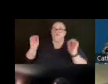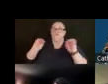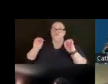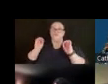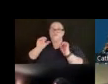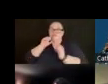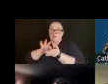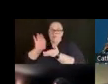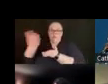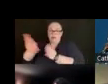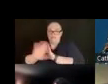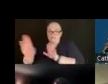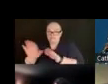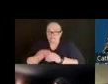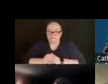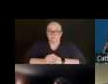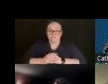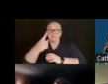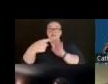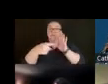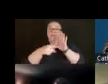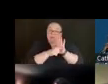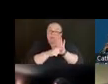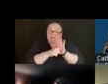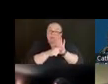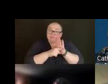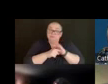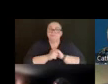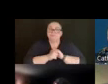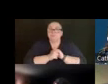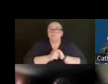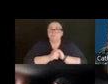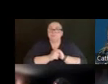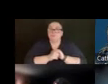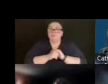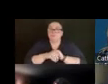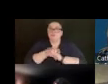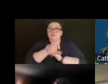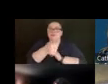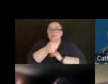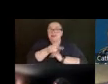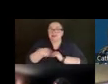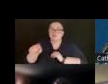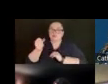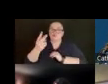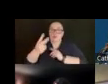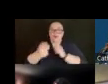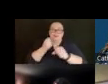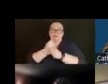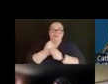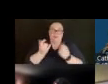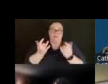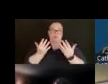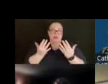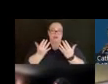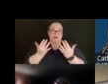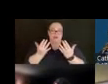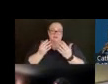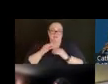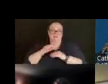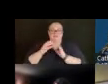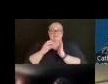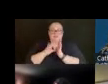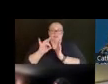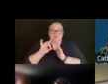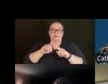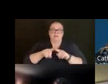The downside is that it can be and often is a 10 to 12-year wait. And how long the wait is depends on where you